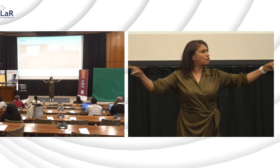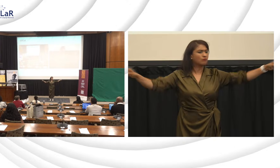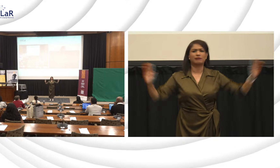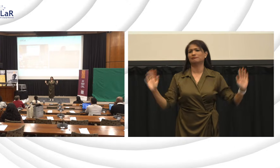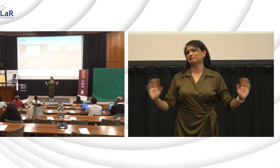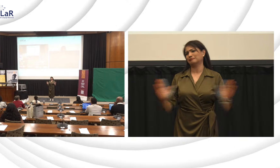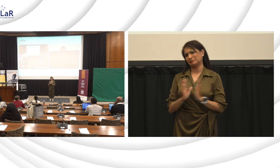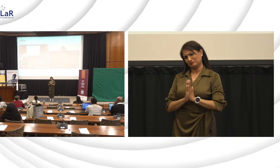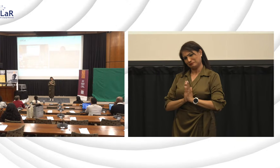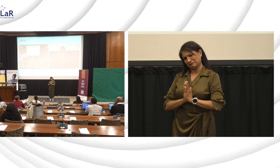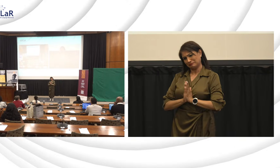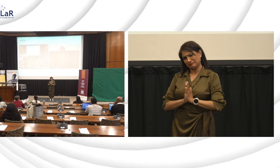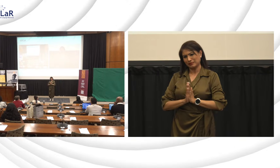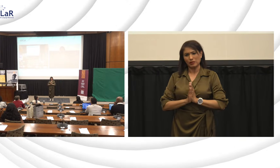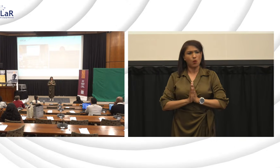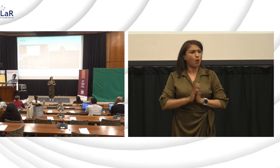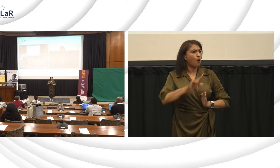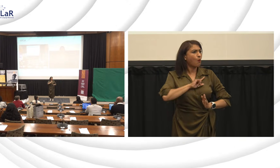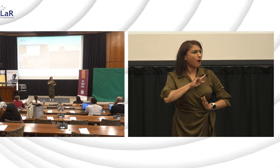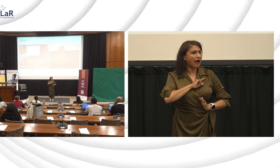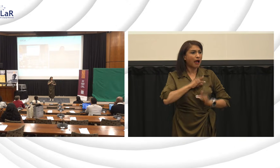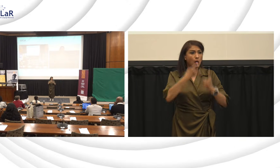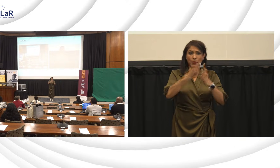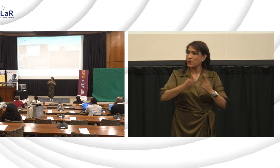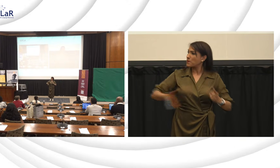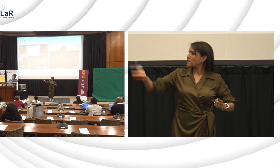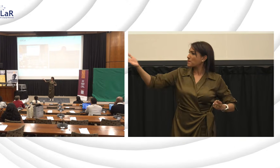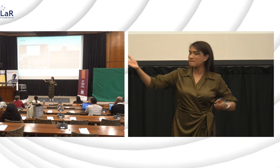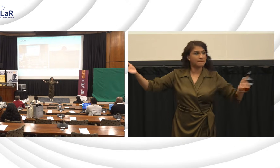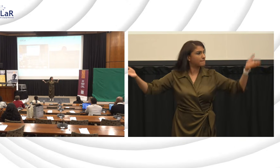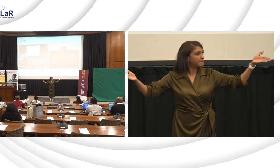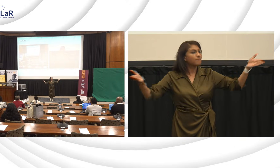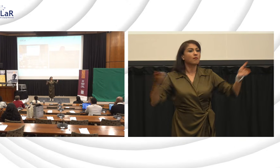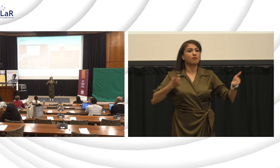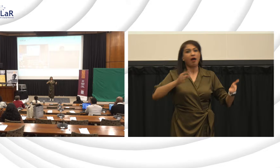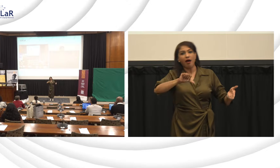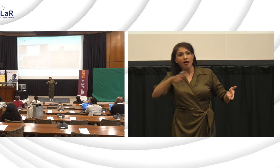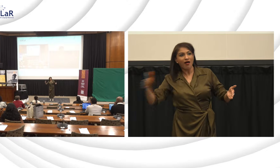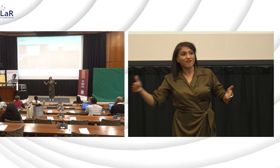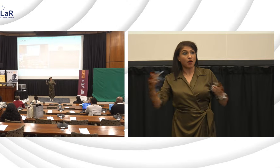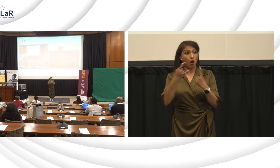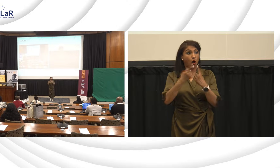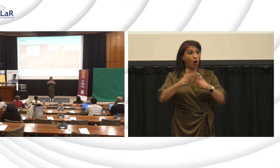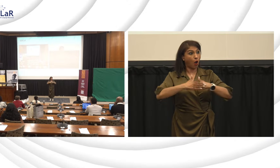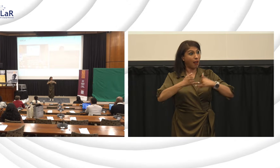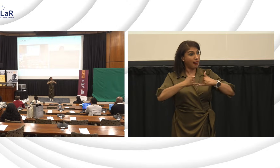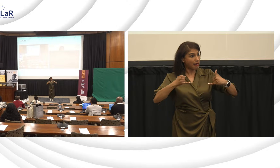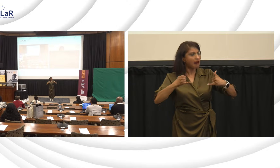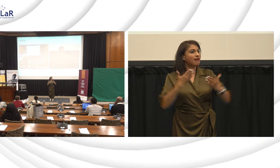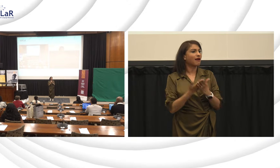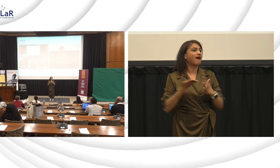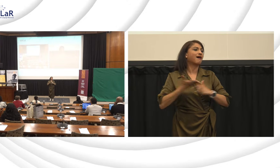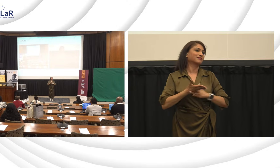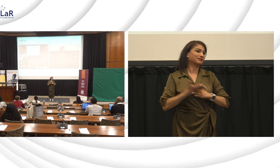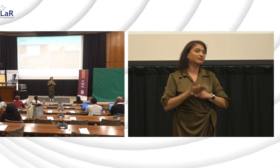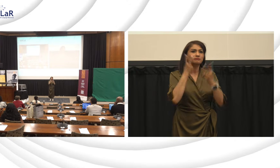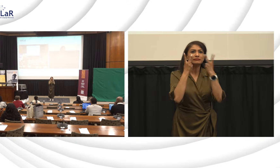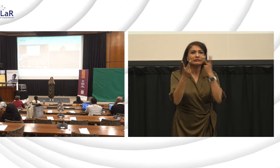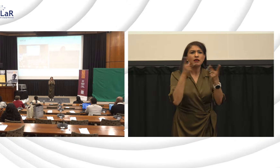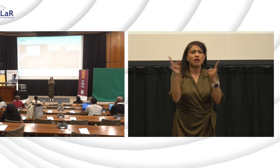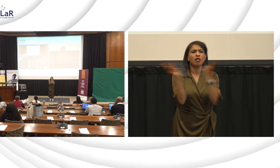stage, please avoid coming forward to take pictures. There